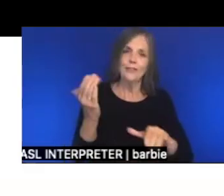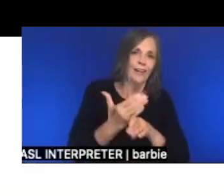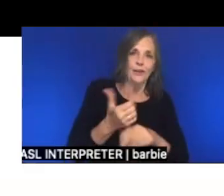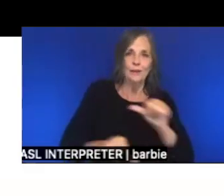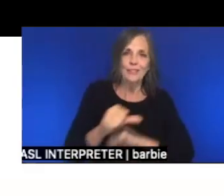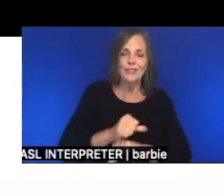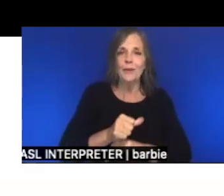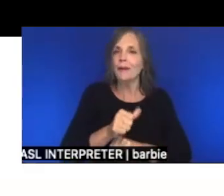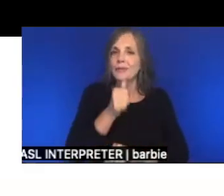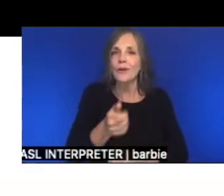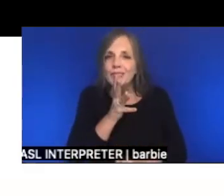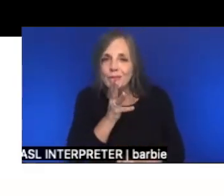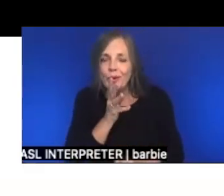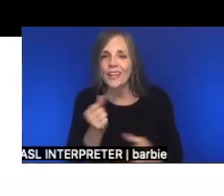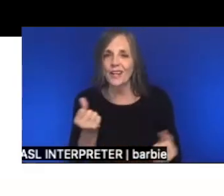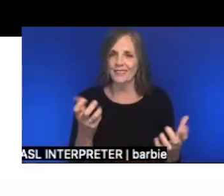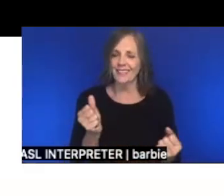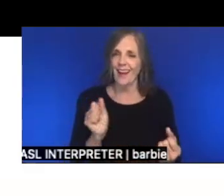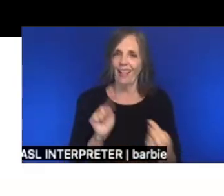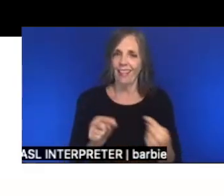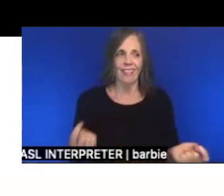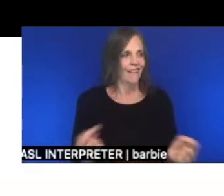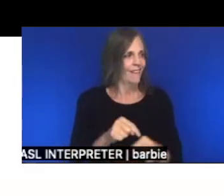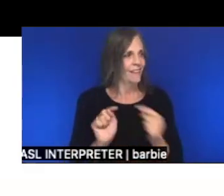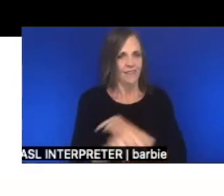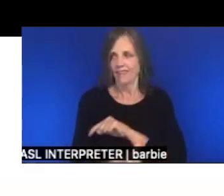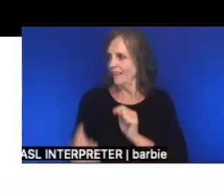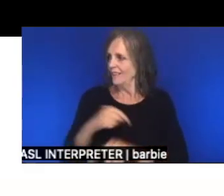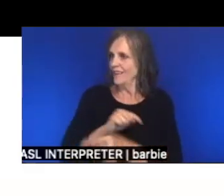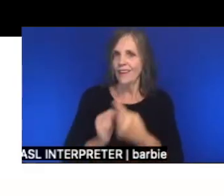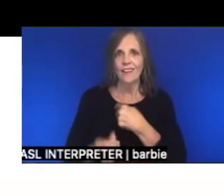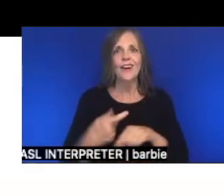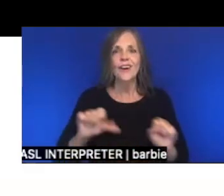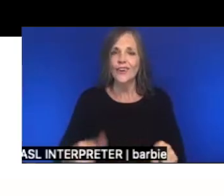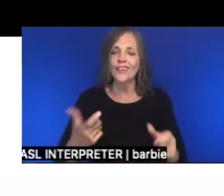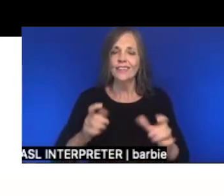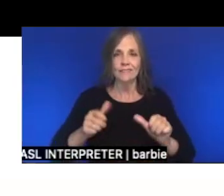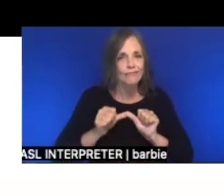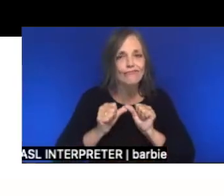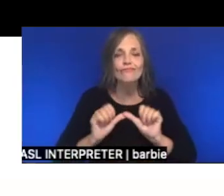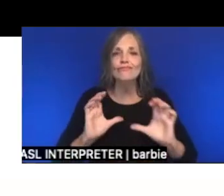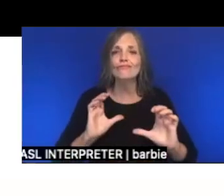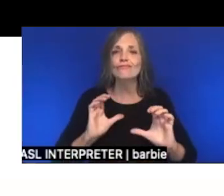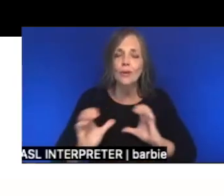for me was like an eye-opening moment, and I thought, okay, that's really cool. Actually, I can, like in